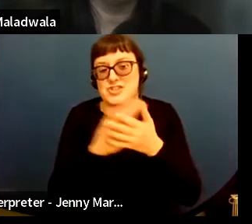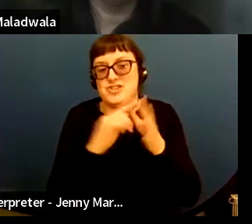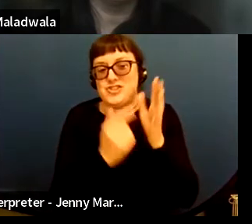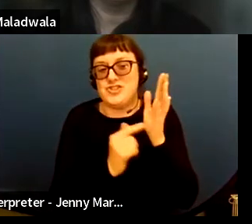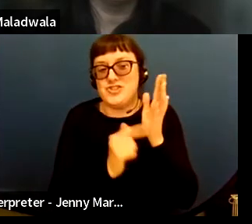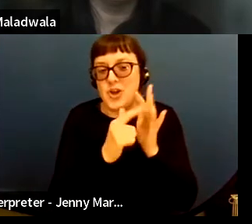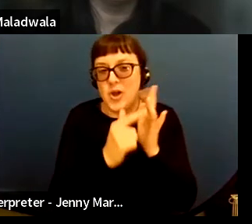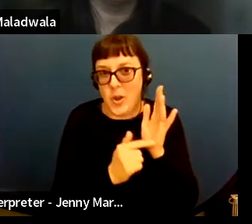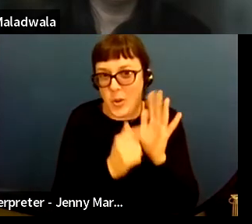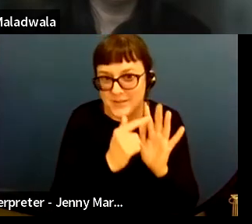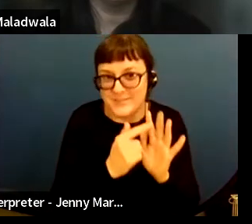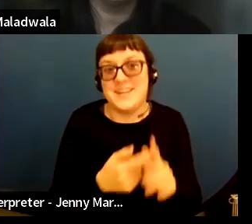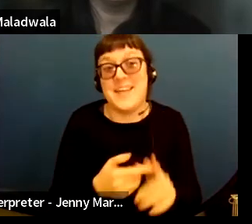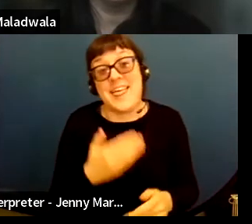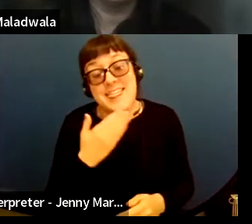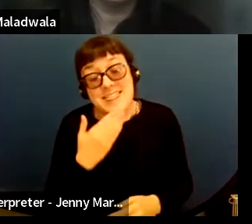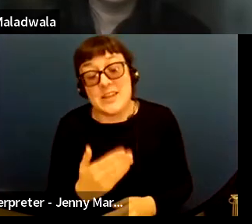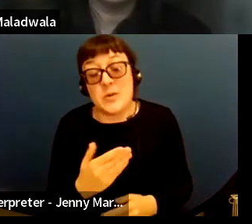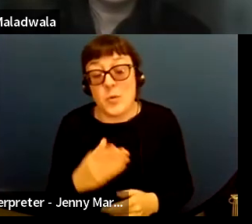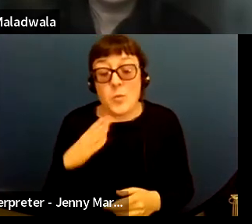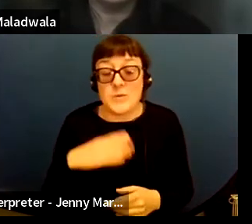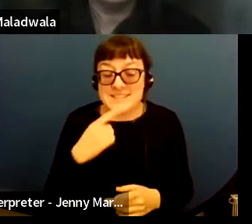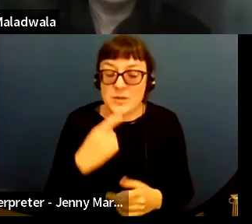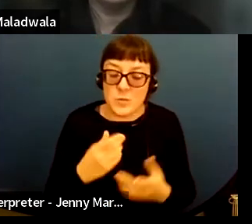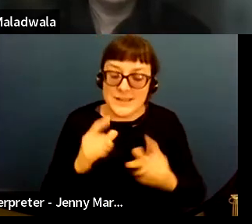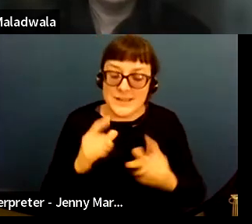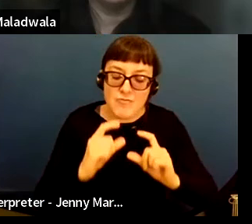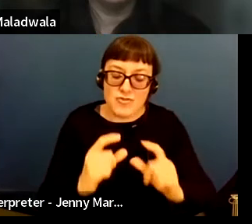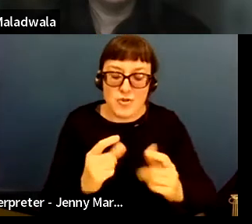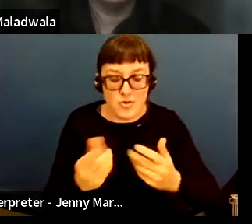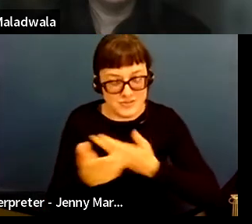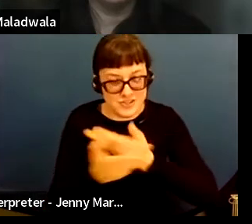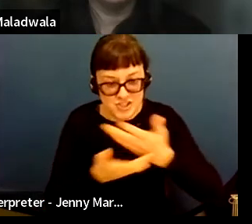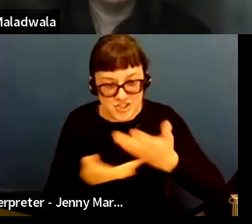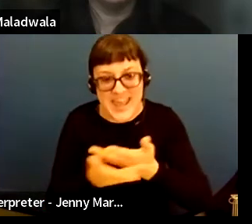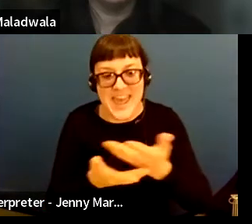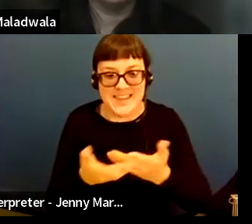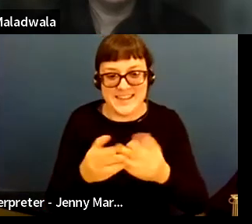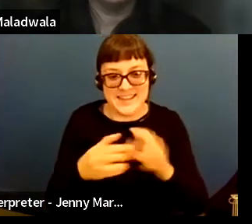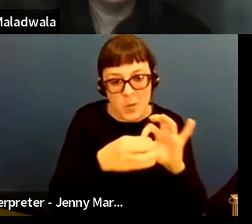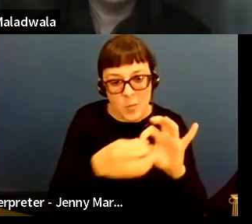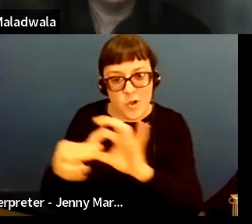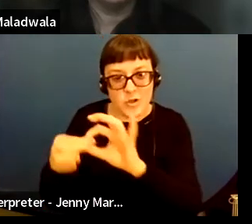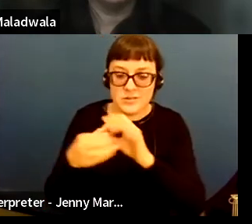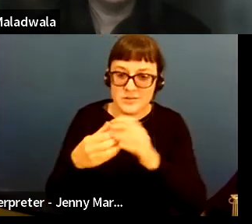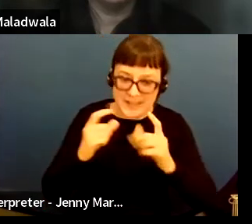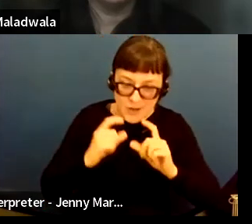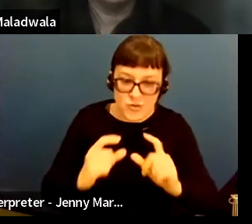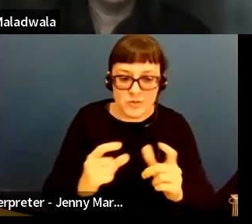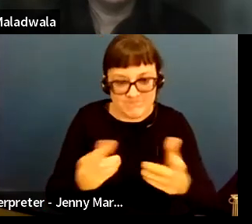Thank you, Kathy. No, I was just going to say, you know, we need to continue to share, to continue to network, continue to invest in this